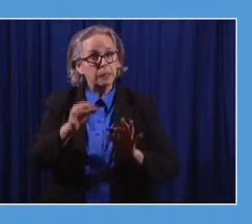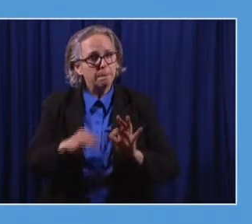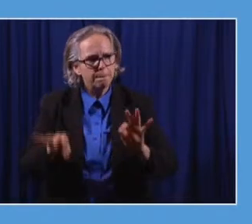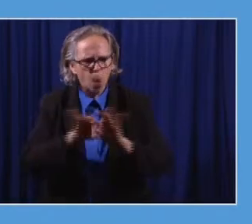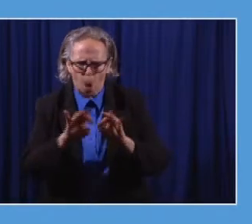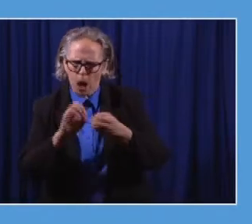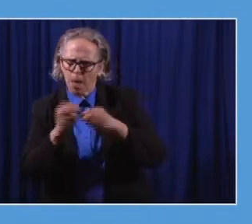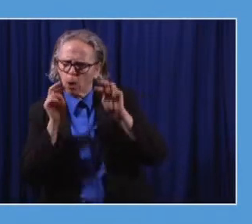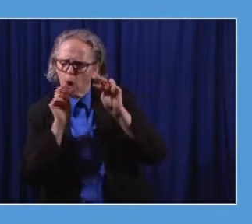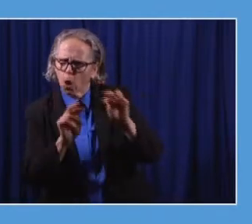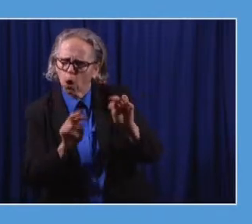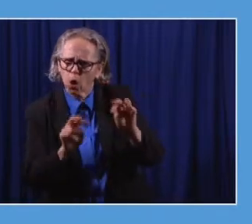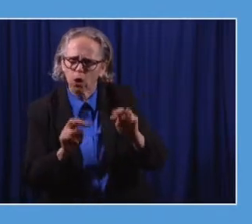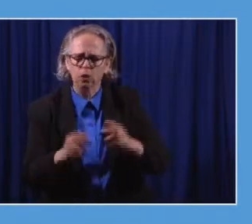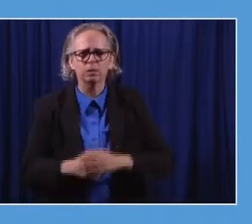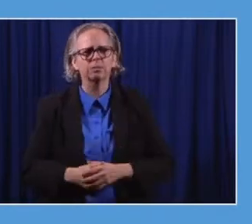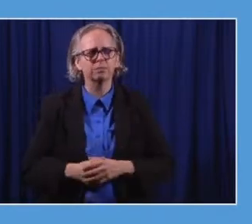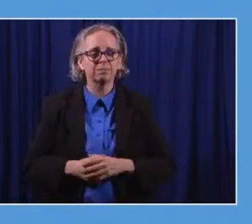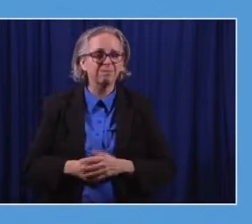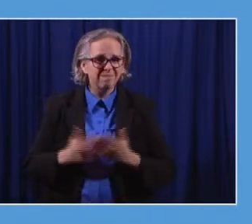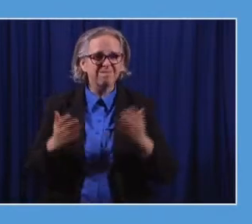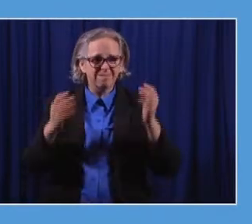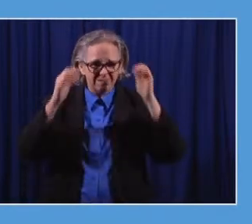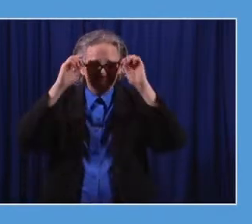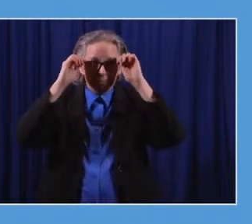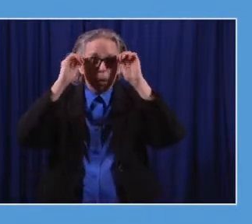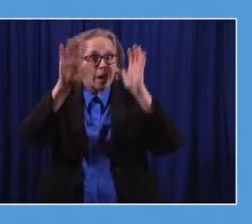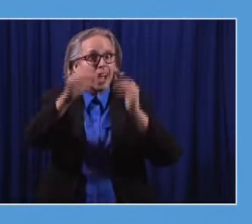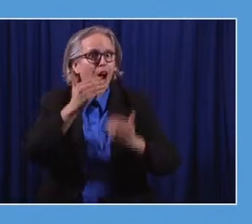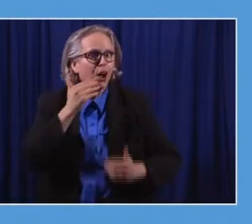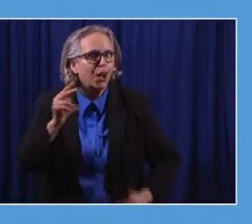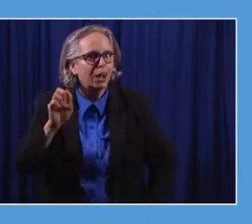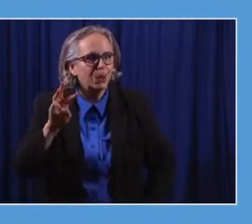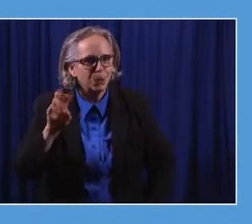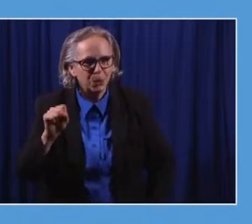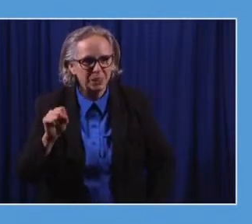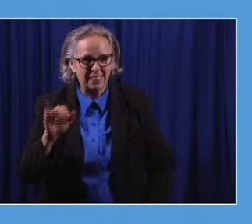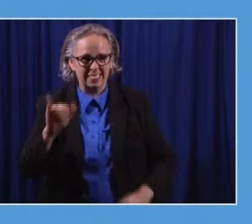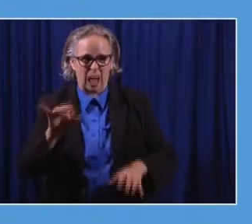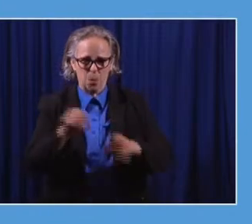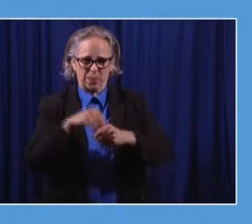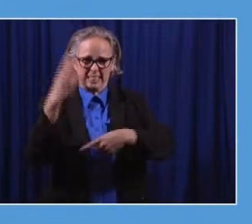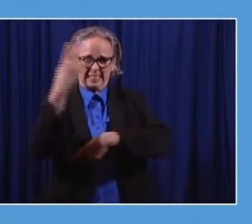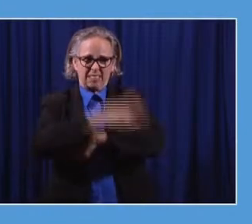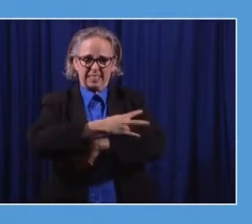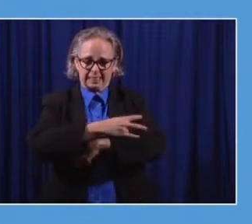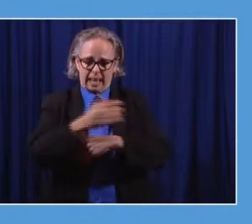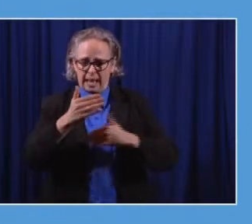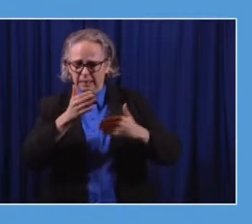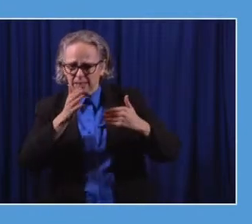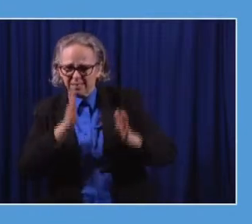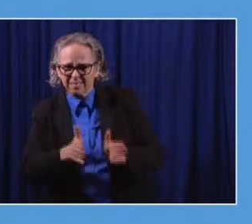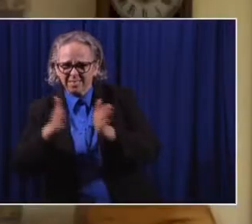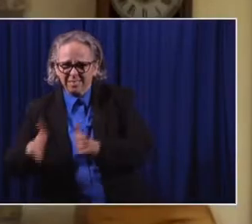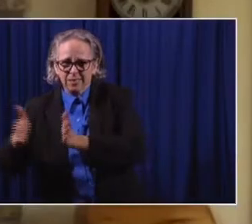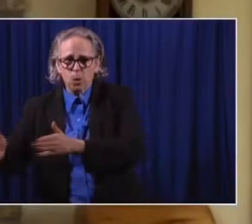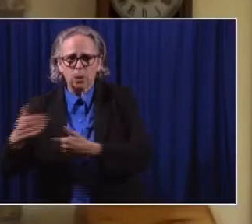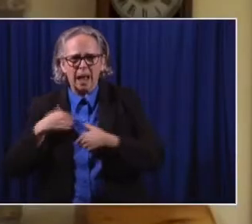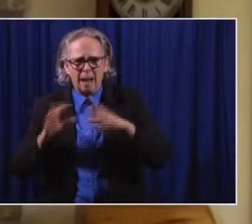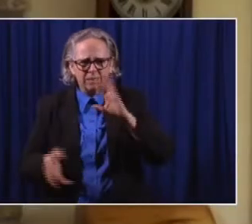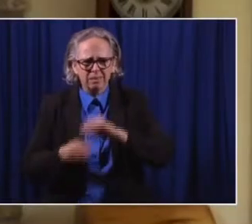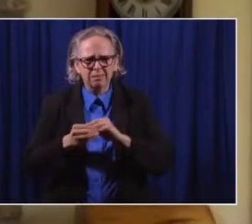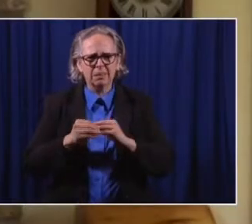is the good news is that our 7-day moving average of tests is over 32,000 tests per day. Again, not where we want to be,